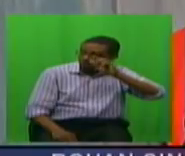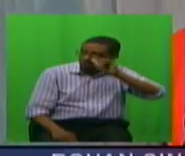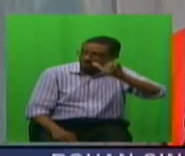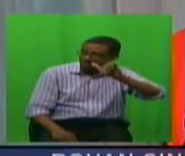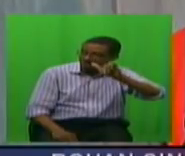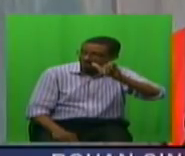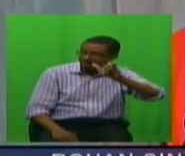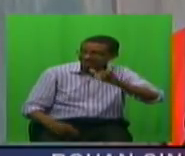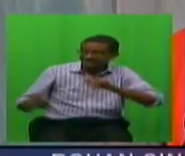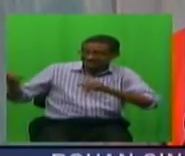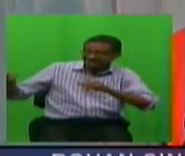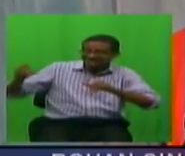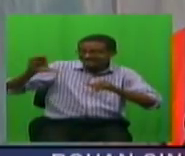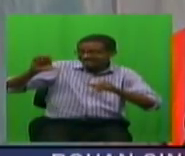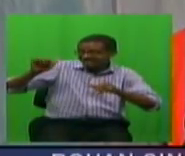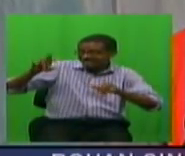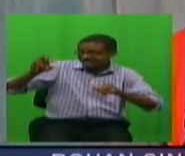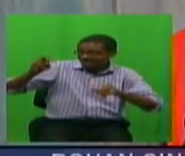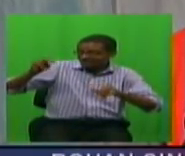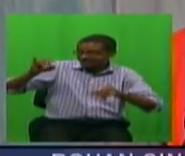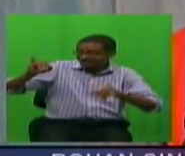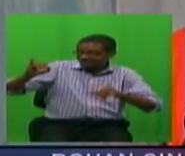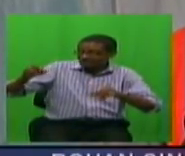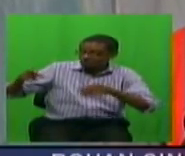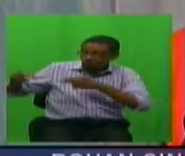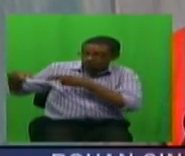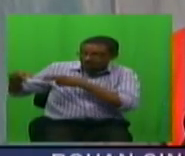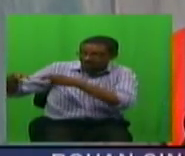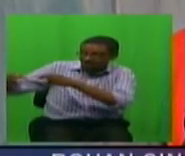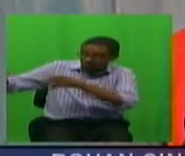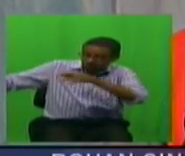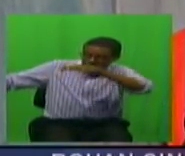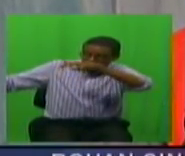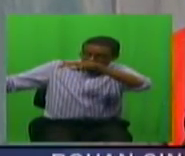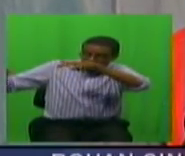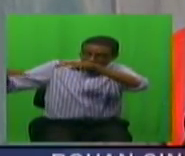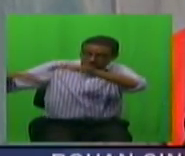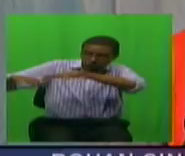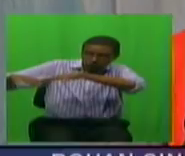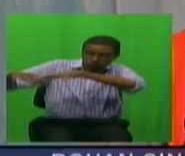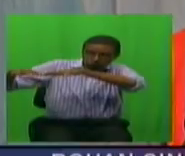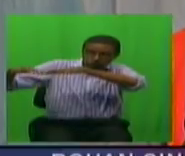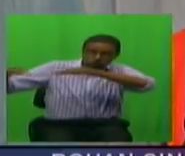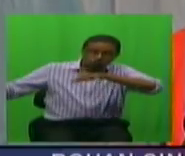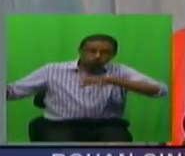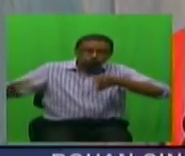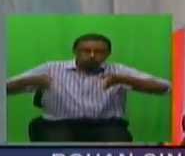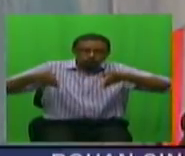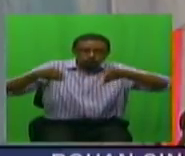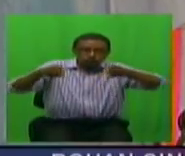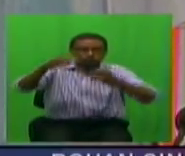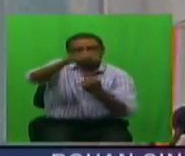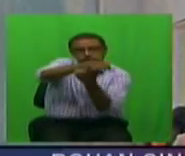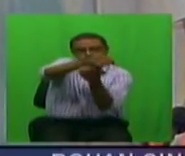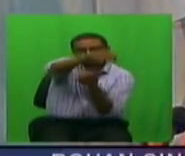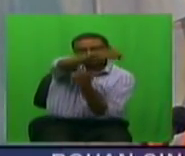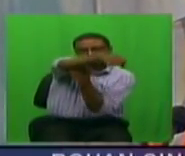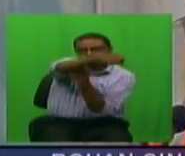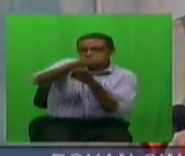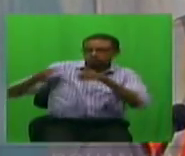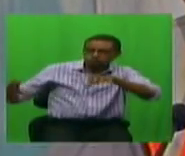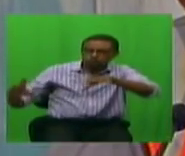water that was coming down on the Caroni River, obviously when it reached that bridge there, it had to topple. And then you have the water coming